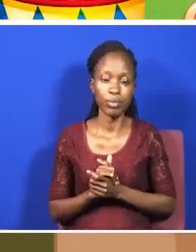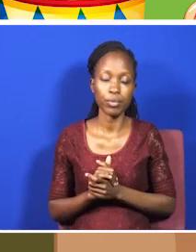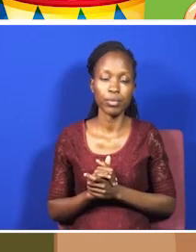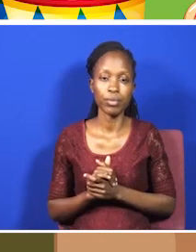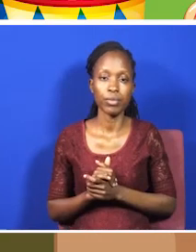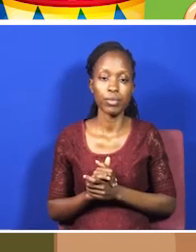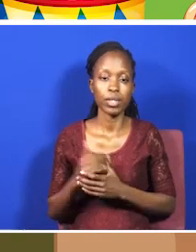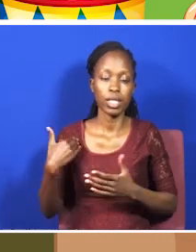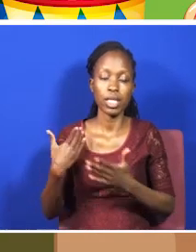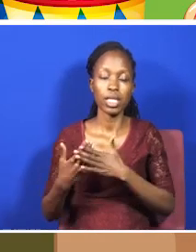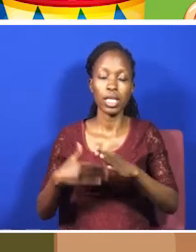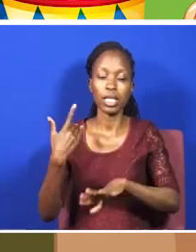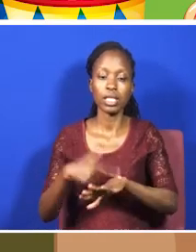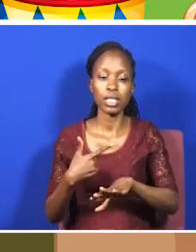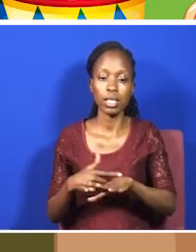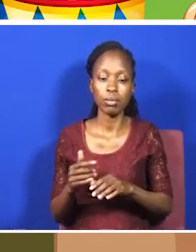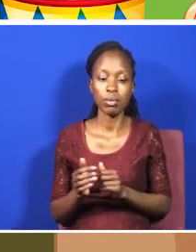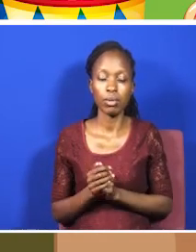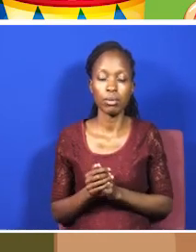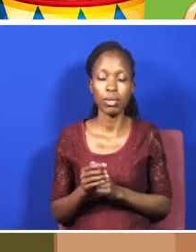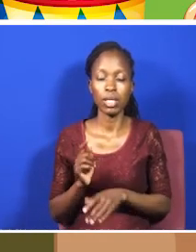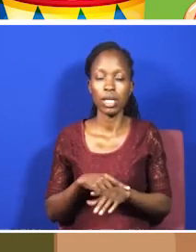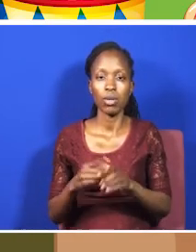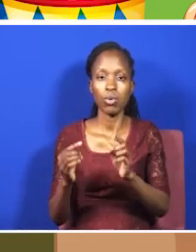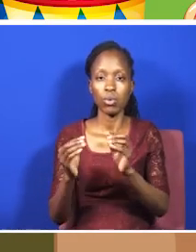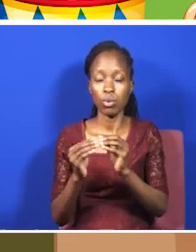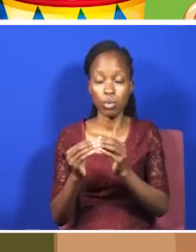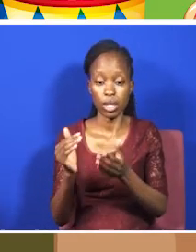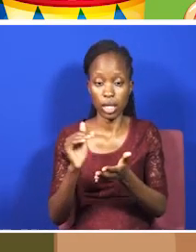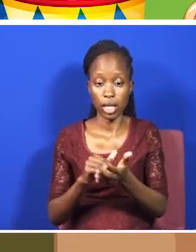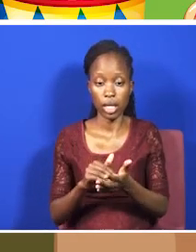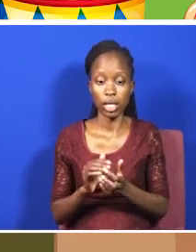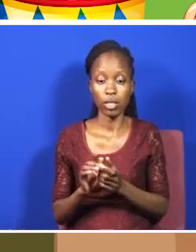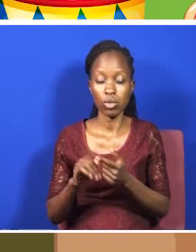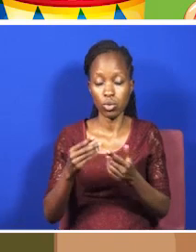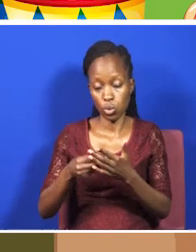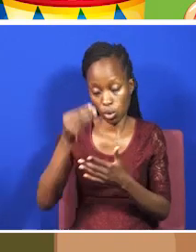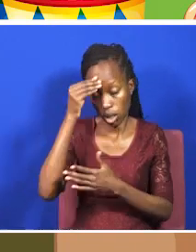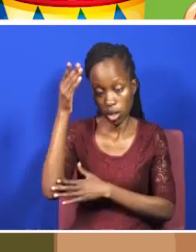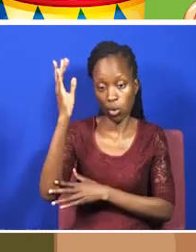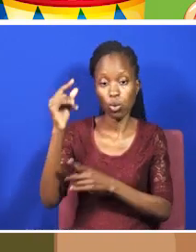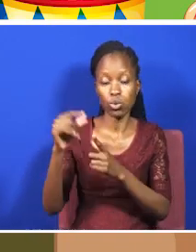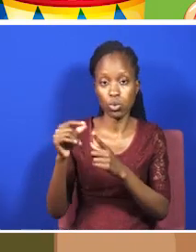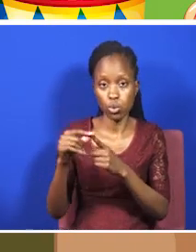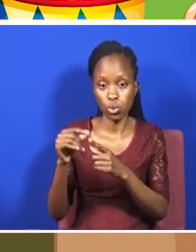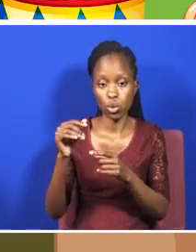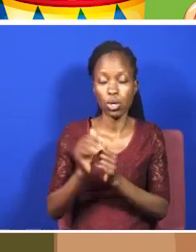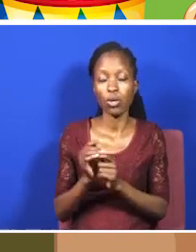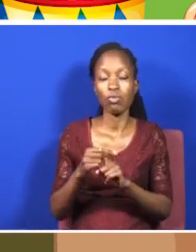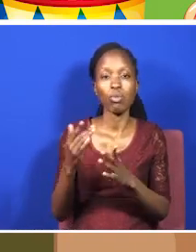and praying every day. Until next time, when we meet